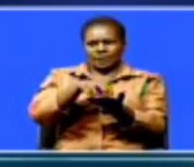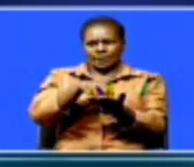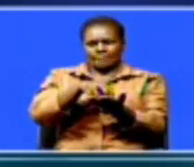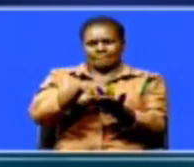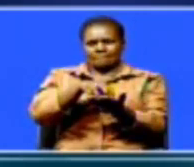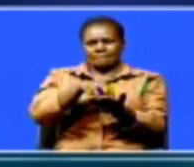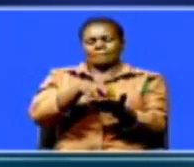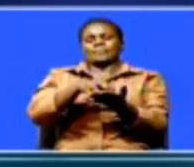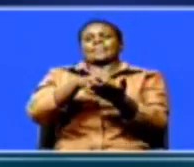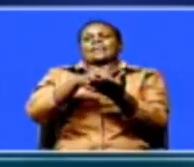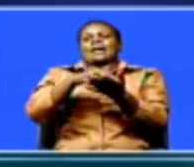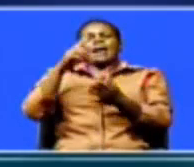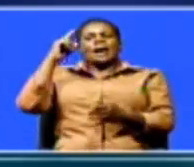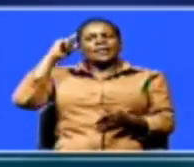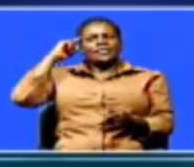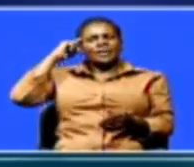this mean?